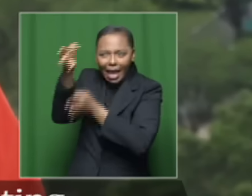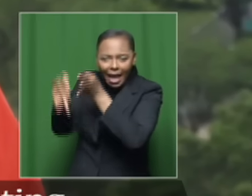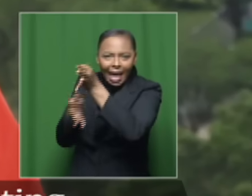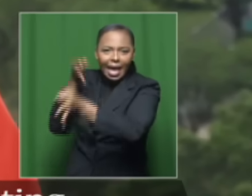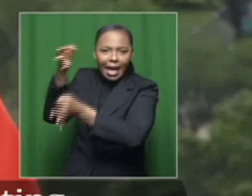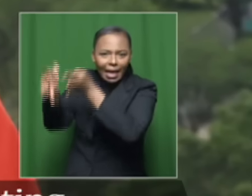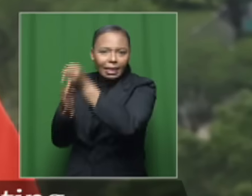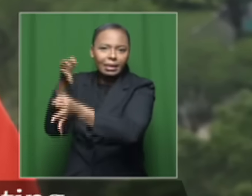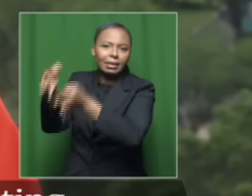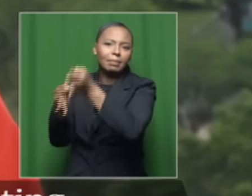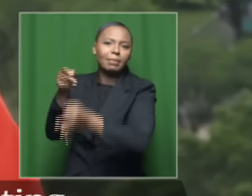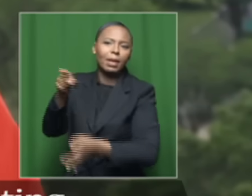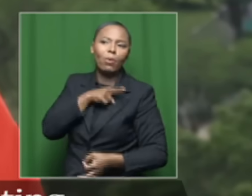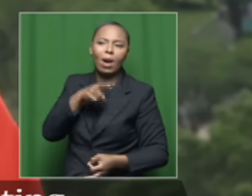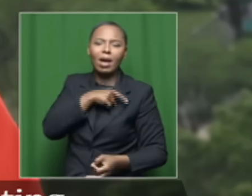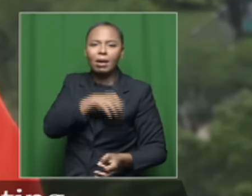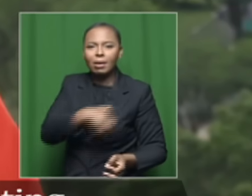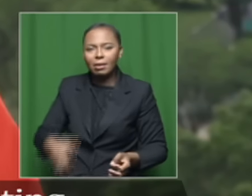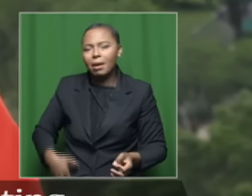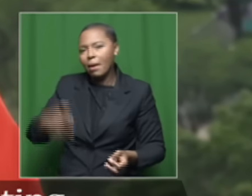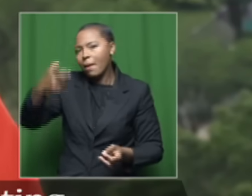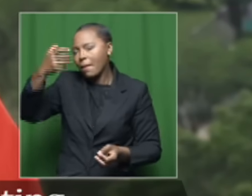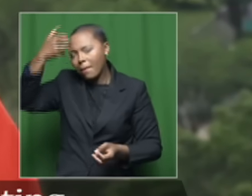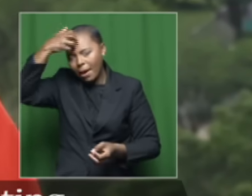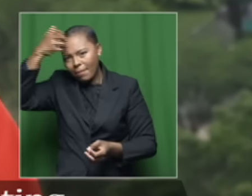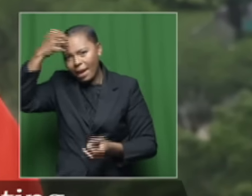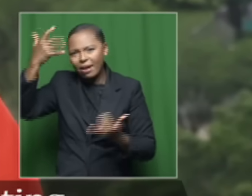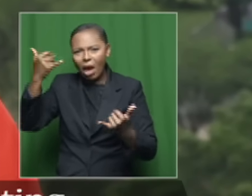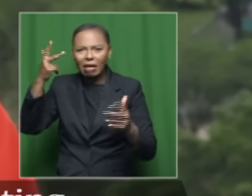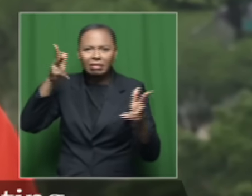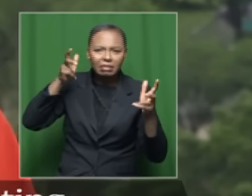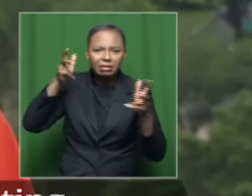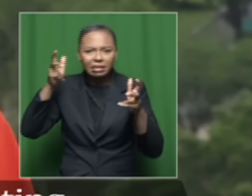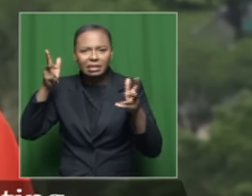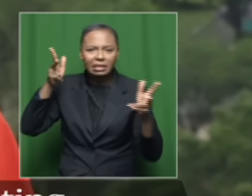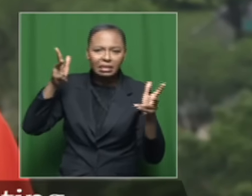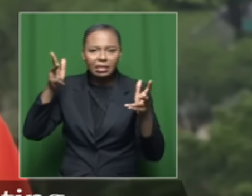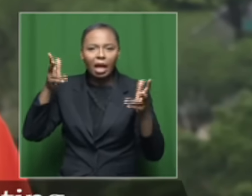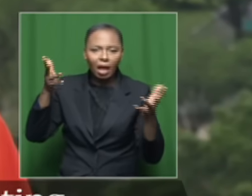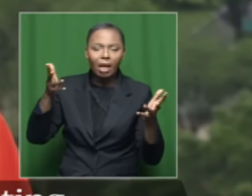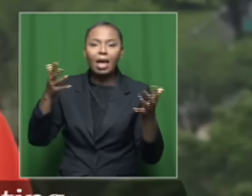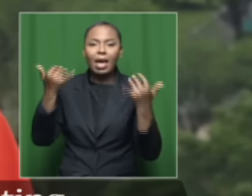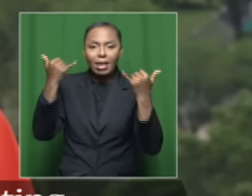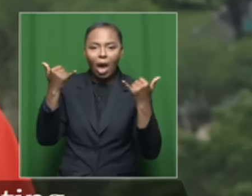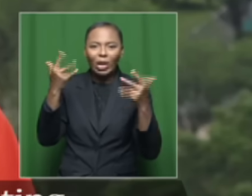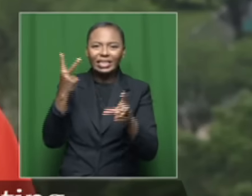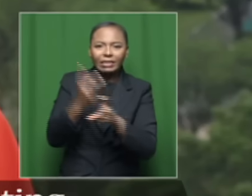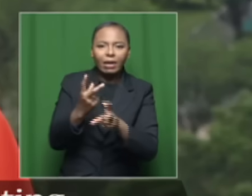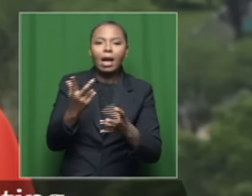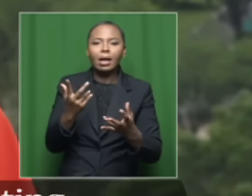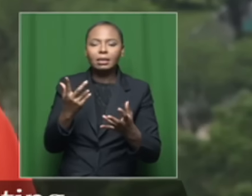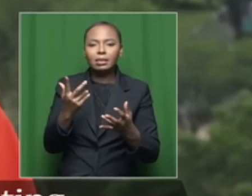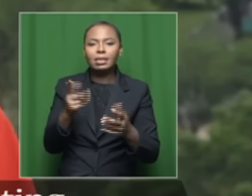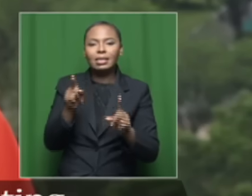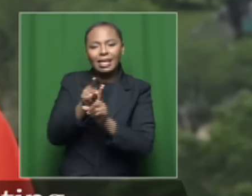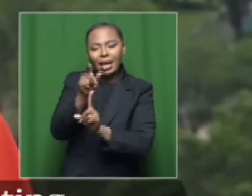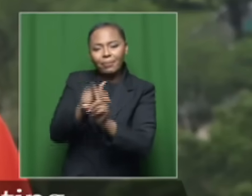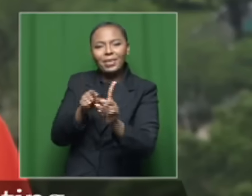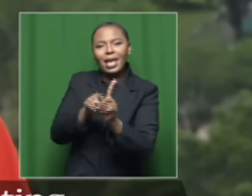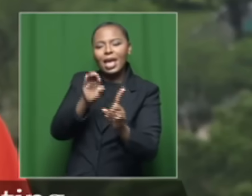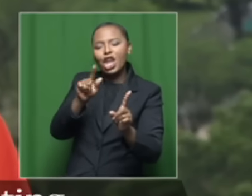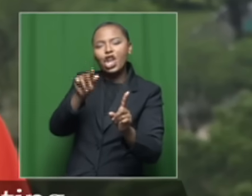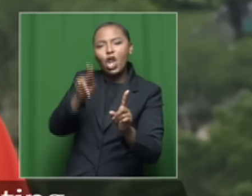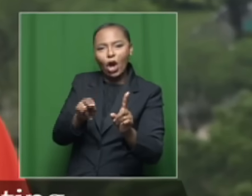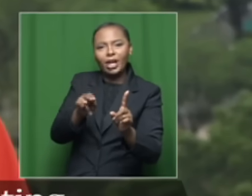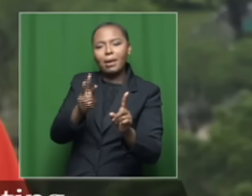is having trouble getting the message across. He's hoping that they can deliver that. And in terms of Elon Musk, he was there in the Oval